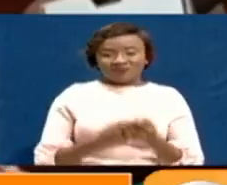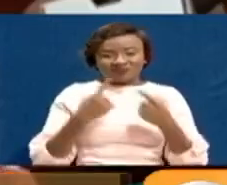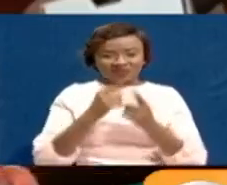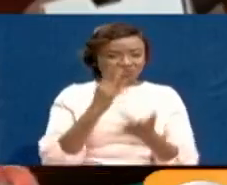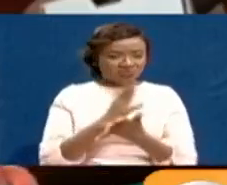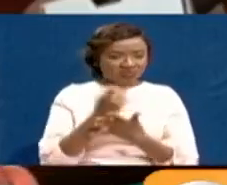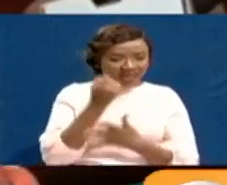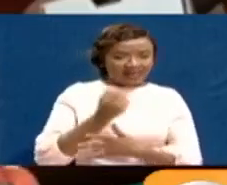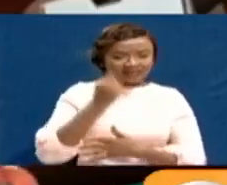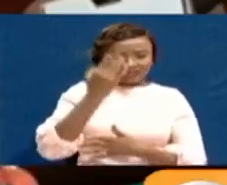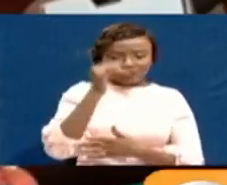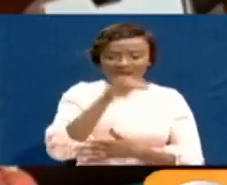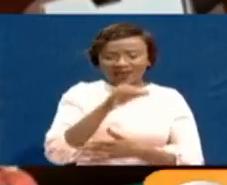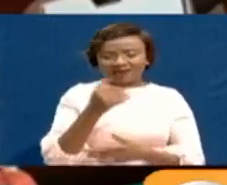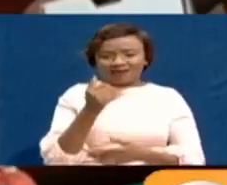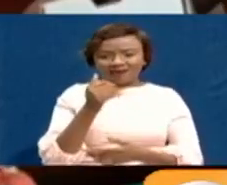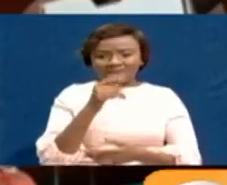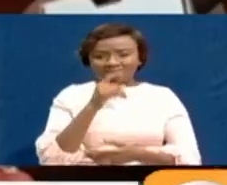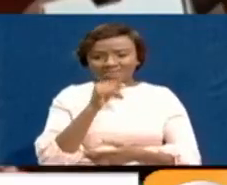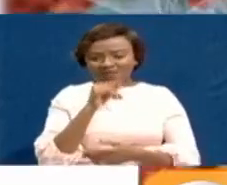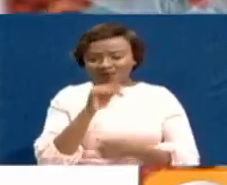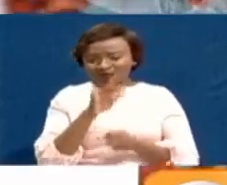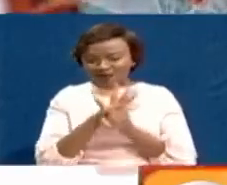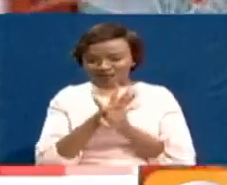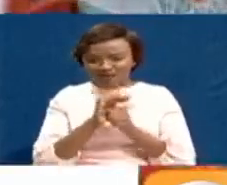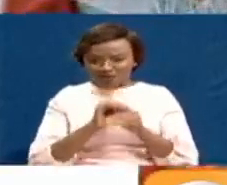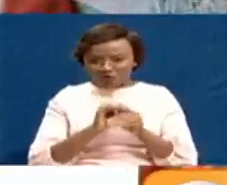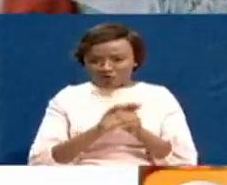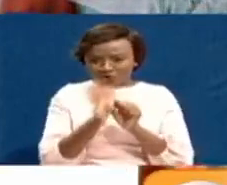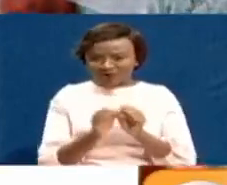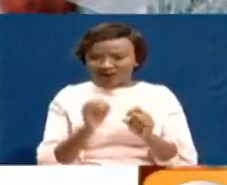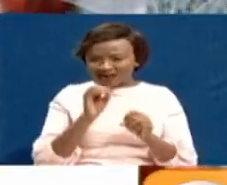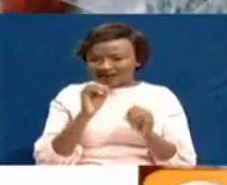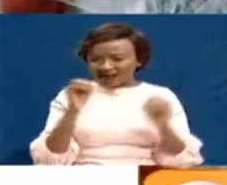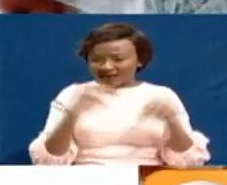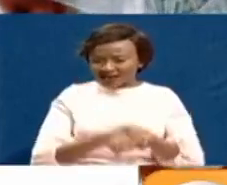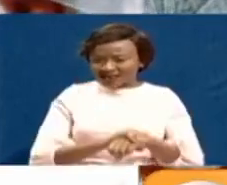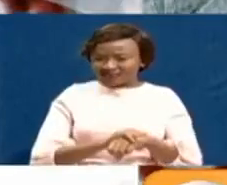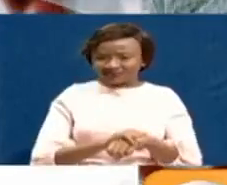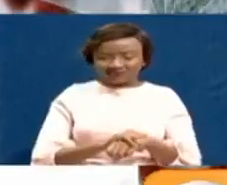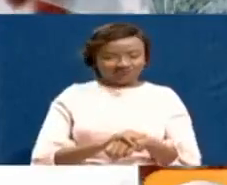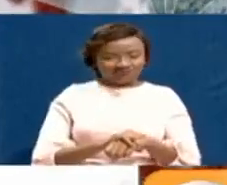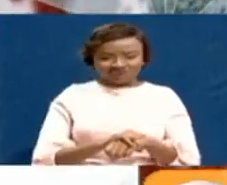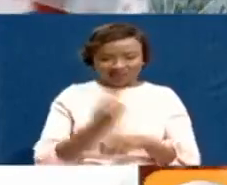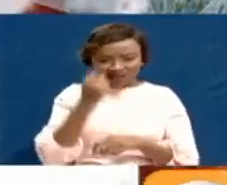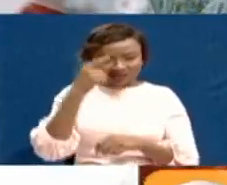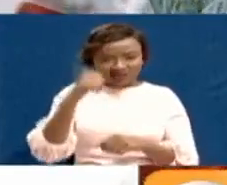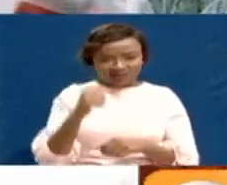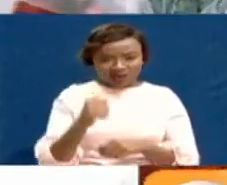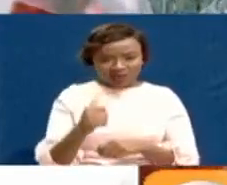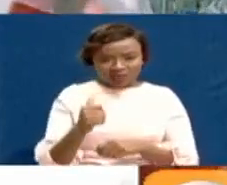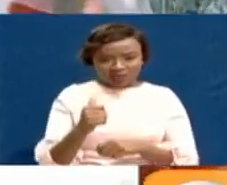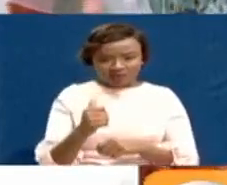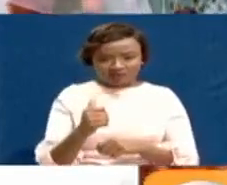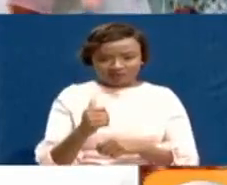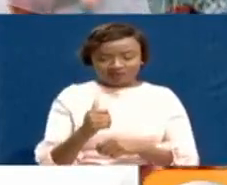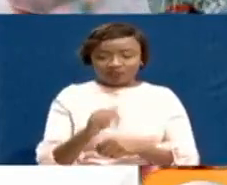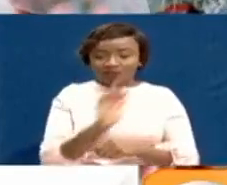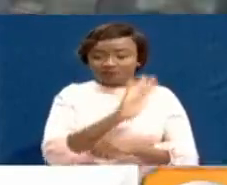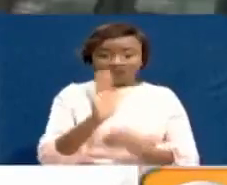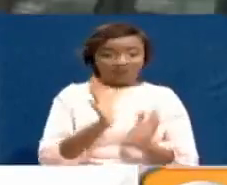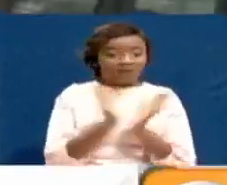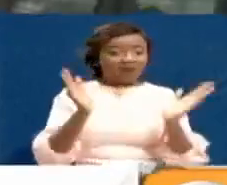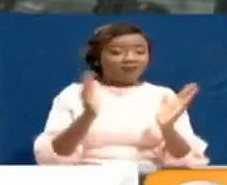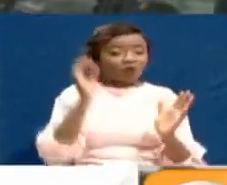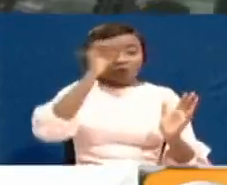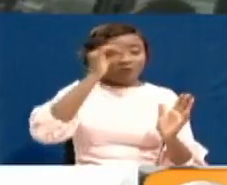men as opposed to female is not clear. We rolled the question of whether male or female is at higher risk to the court of public